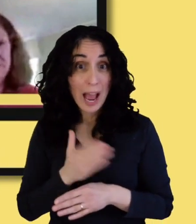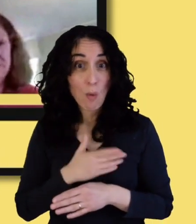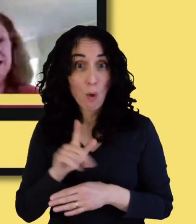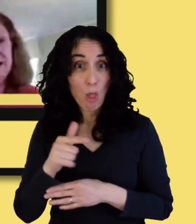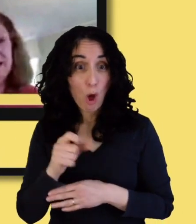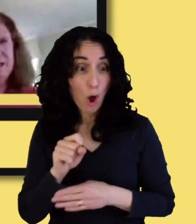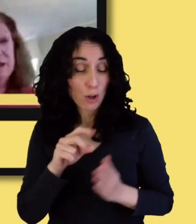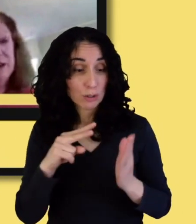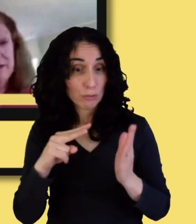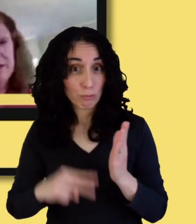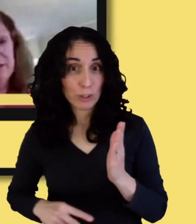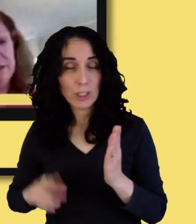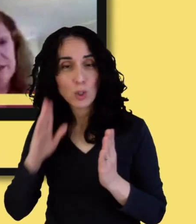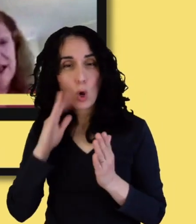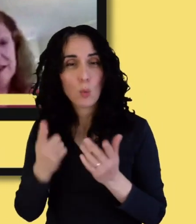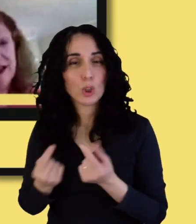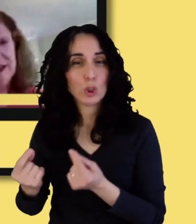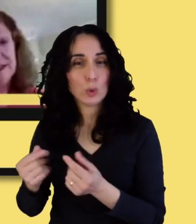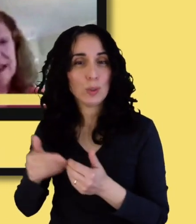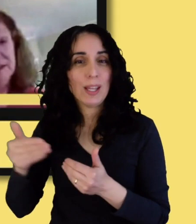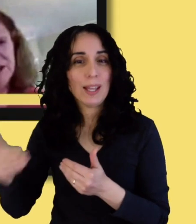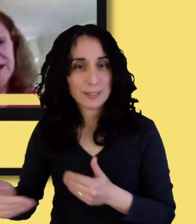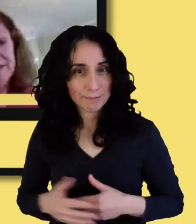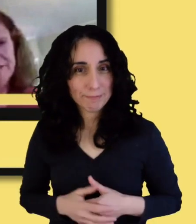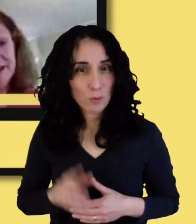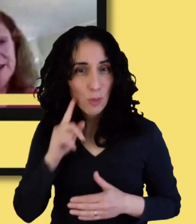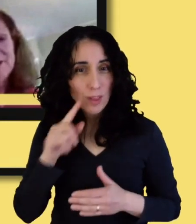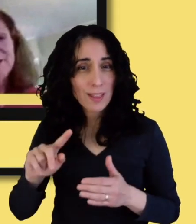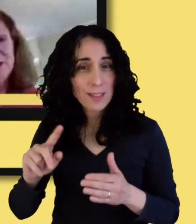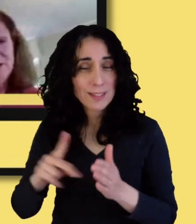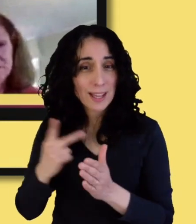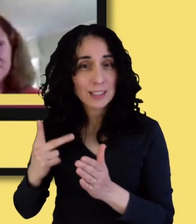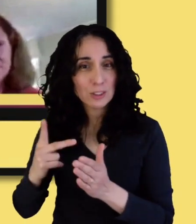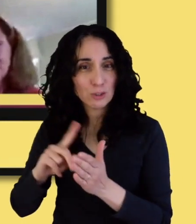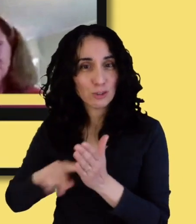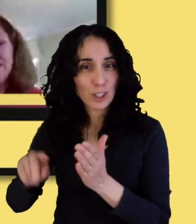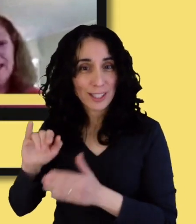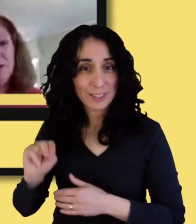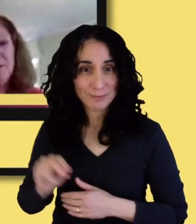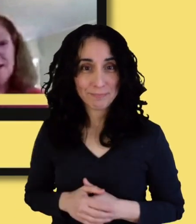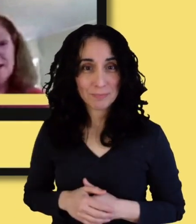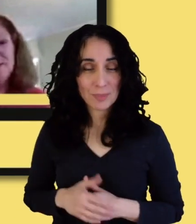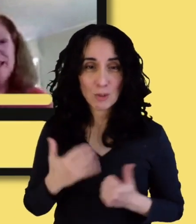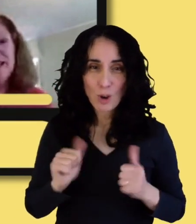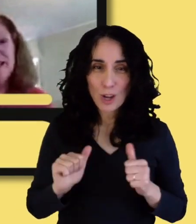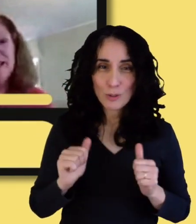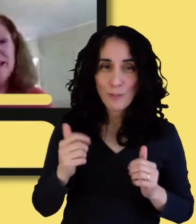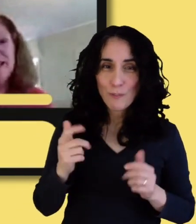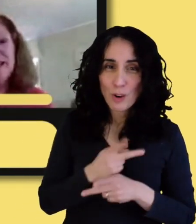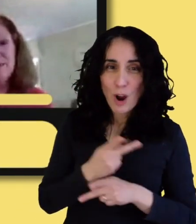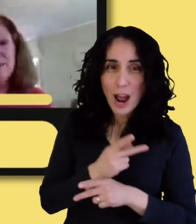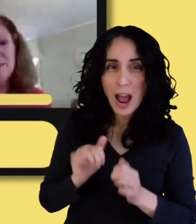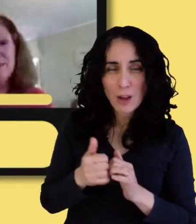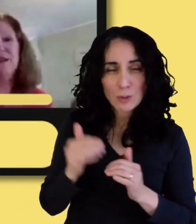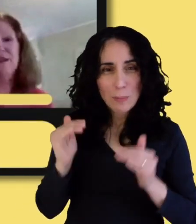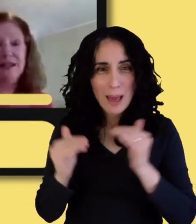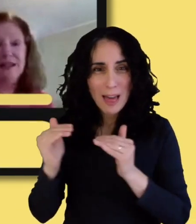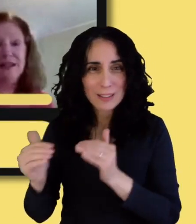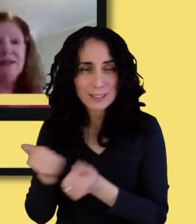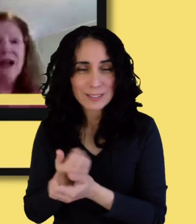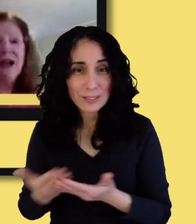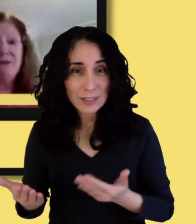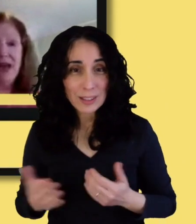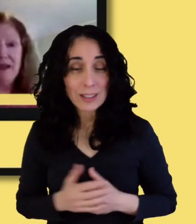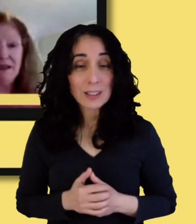know where to take the learning with that second check-in. So we're just finding that whole balance, being able to make sure that